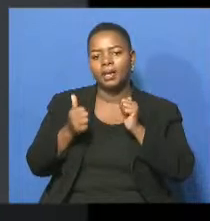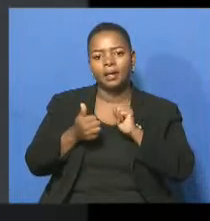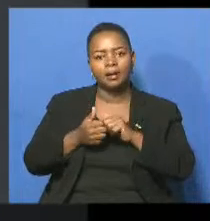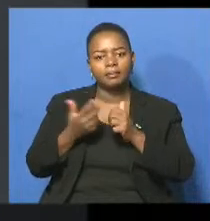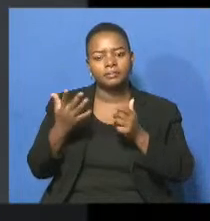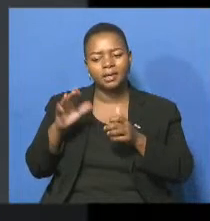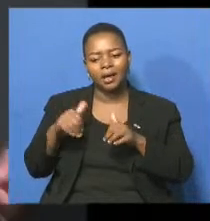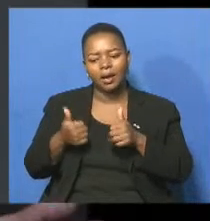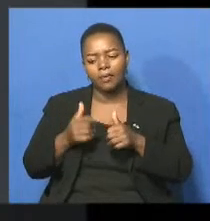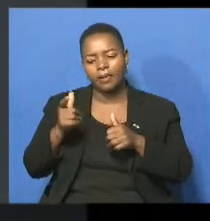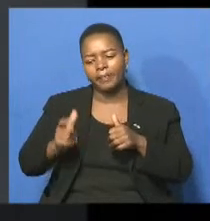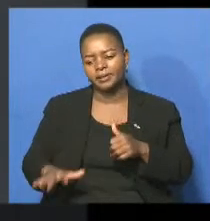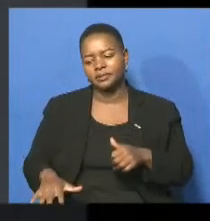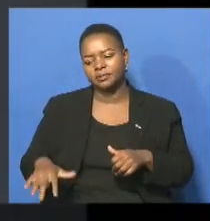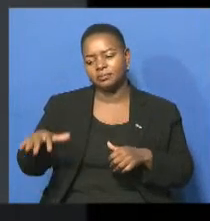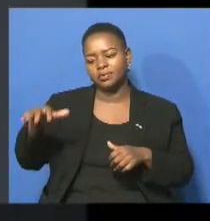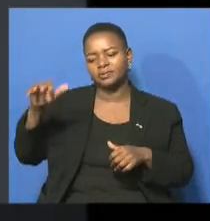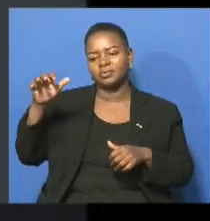You look at